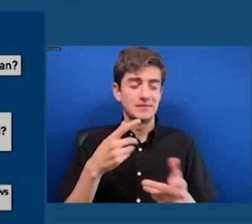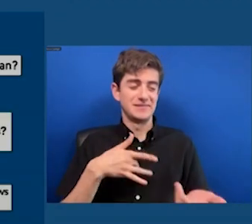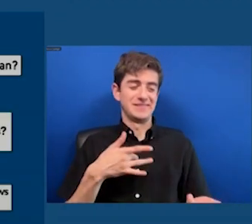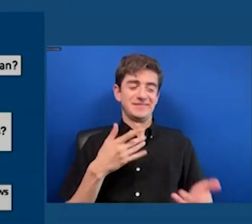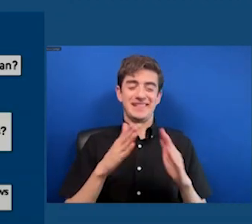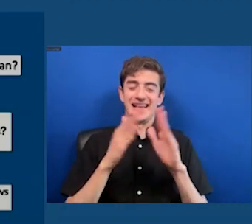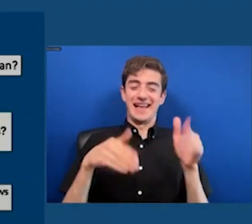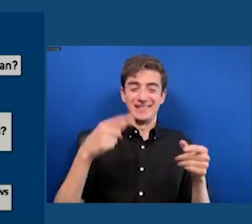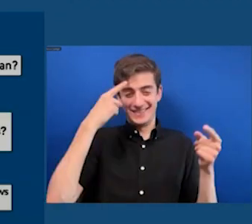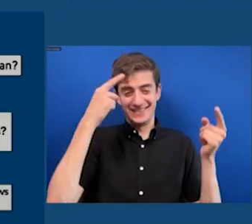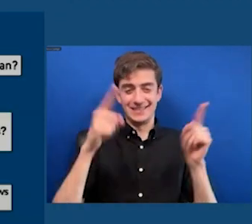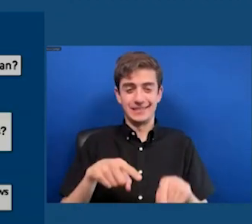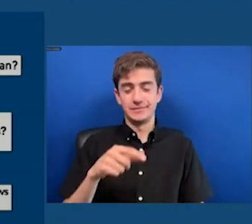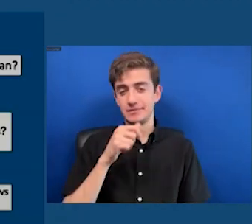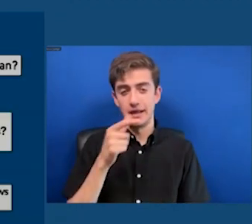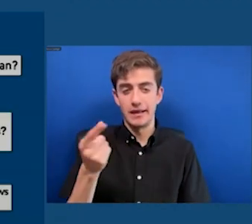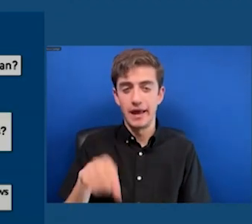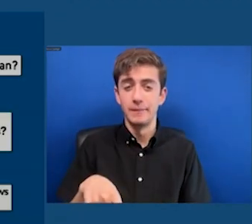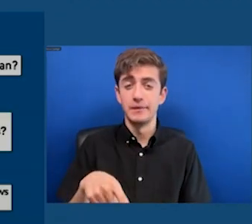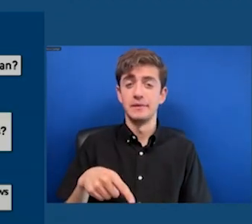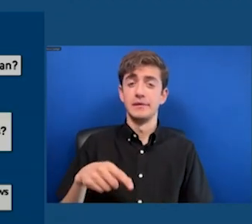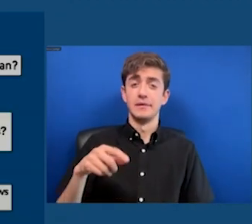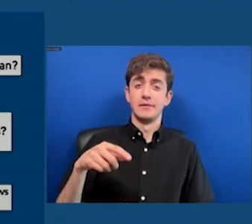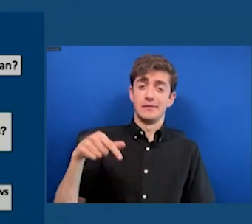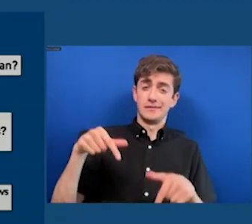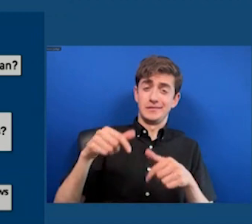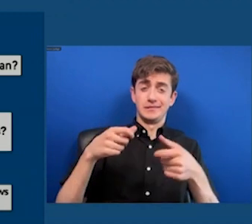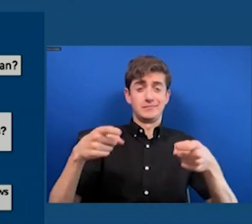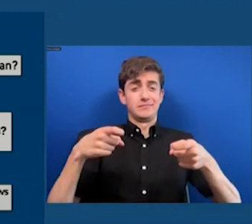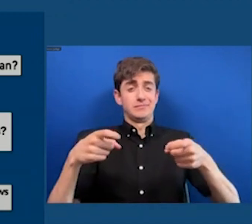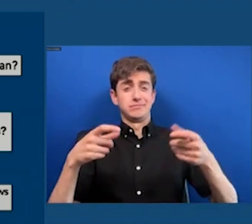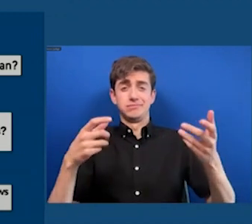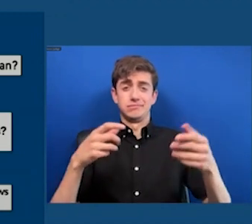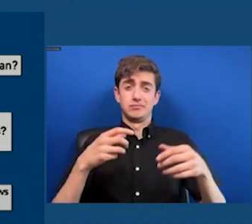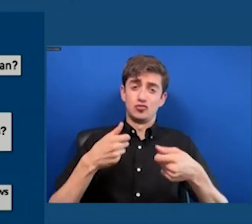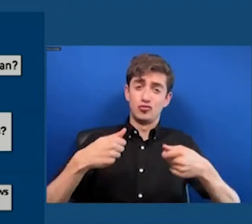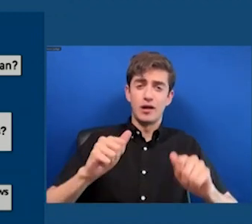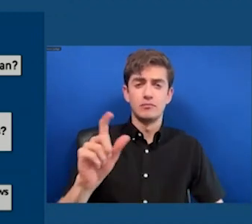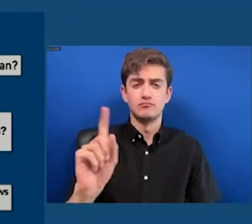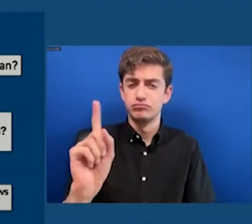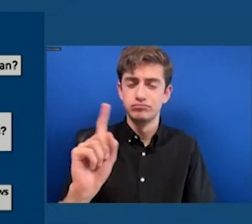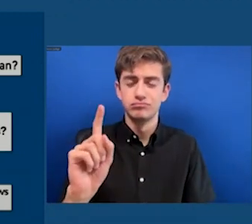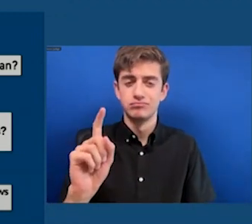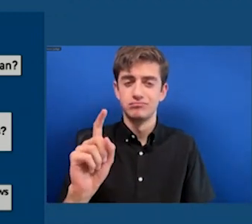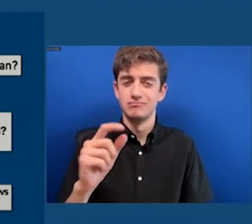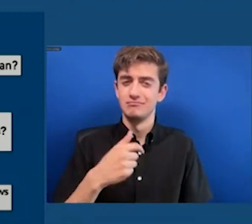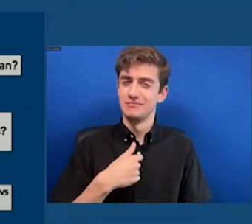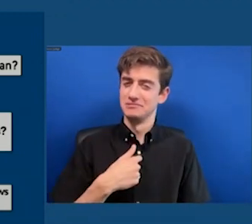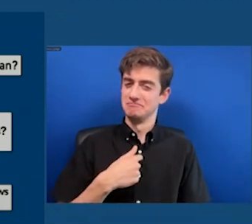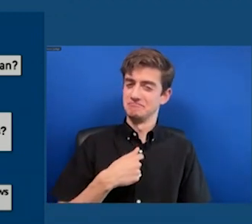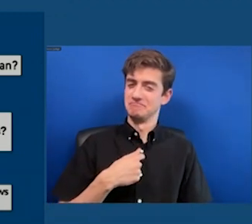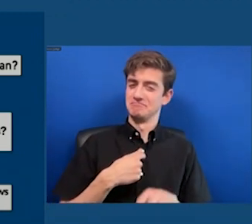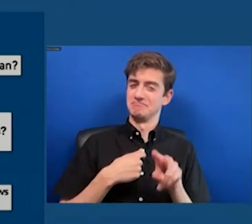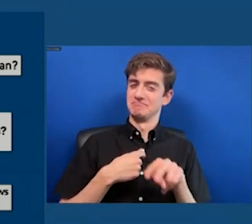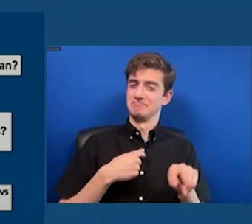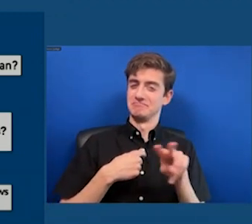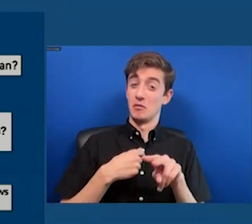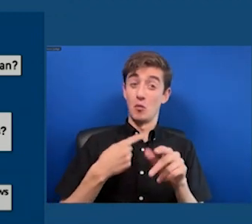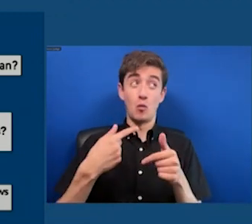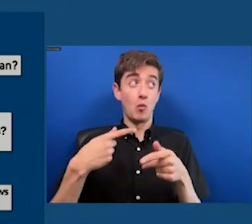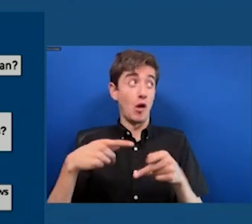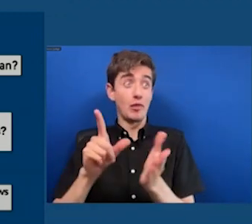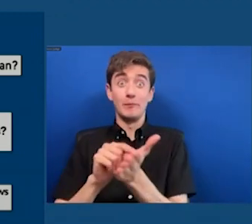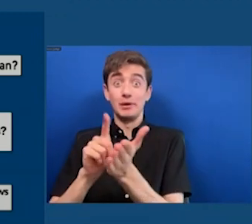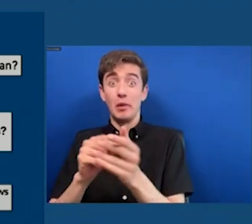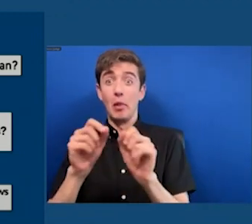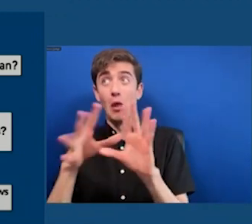our administration wouldn't even try. I found that interesting to read, because in the process, while that was going on, we were actually